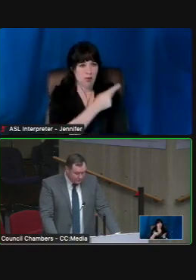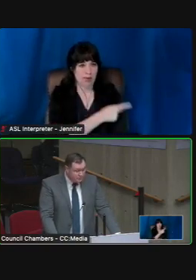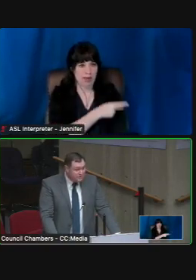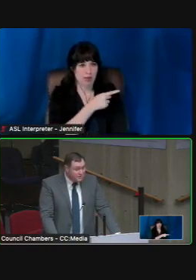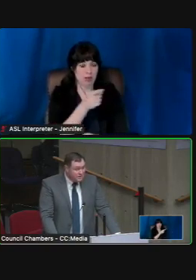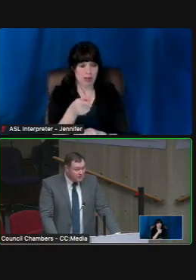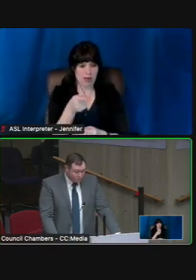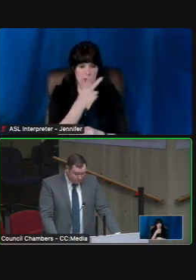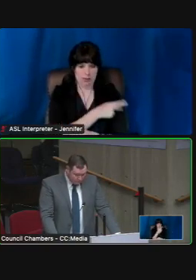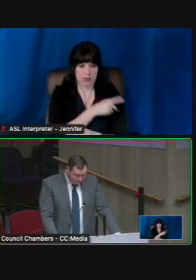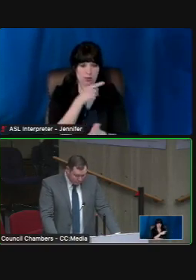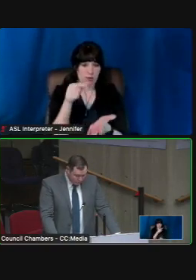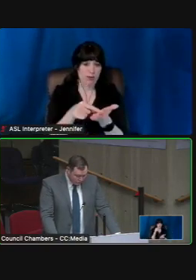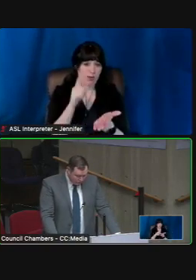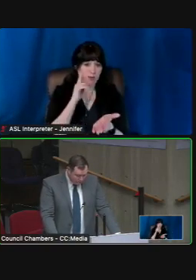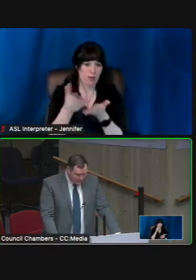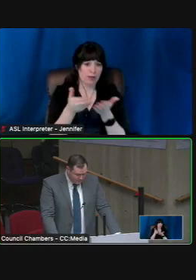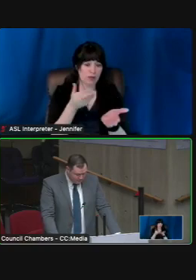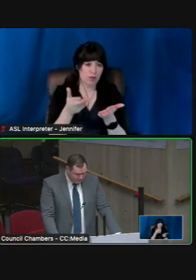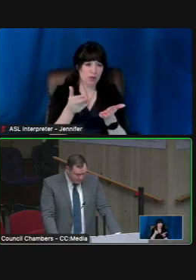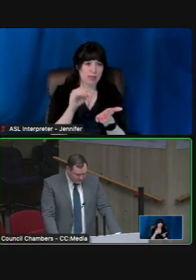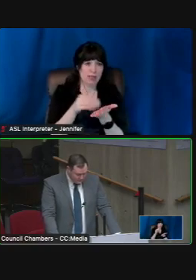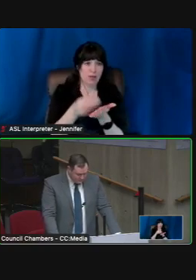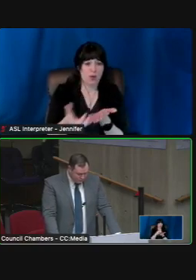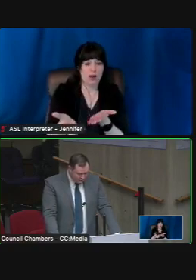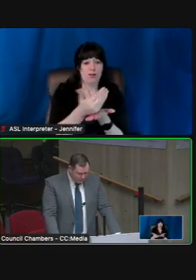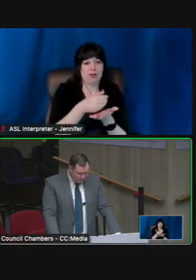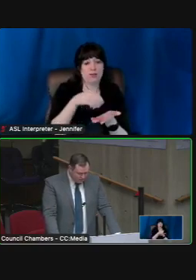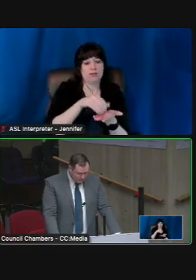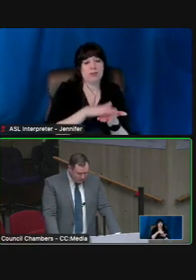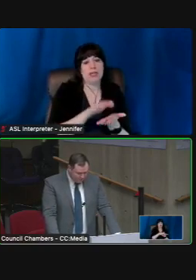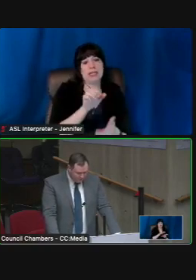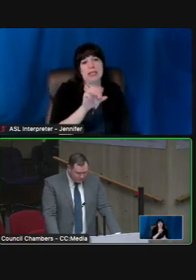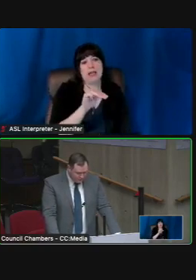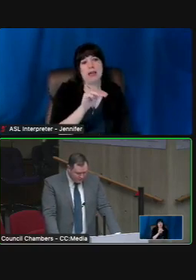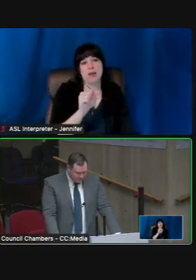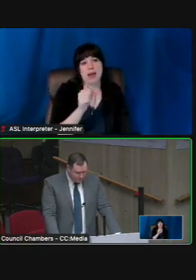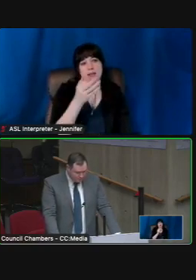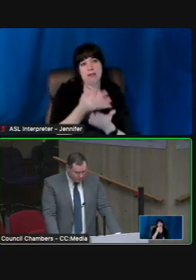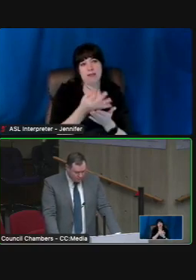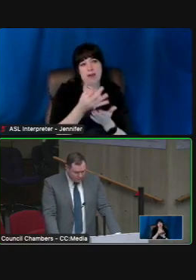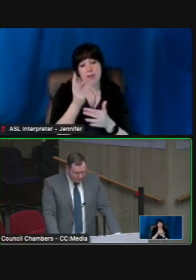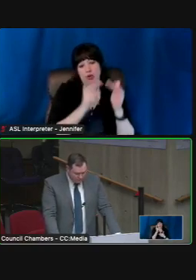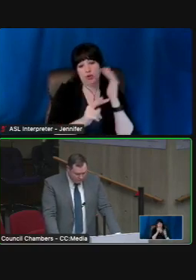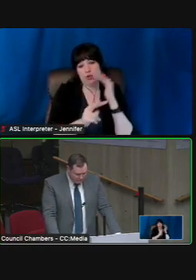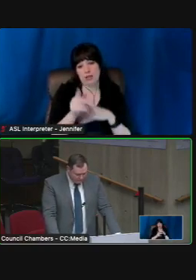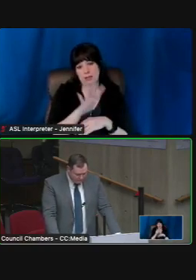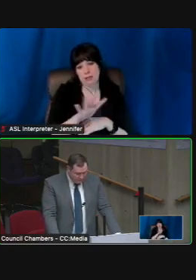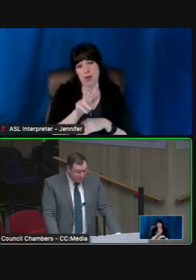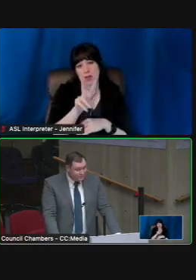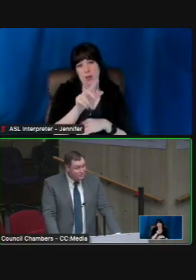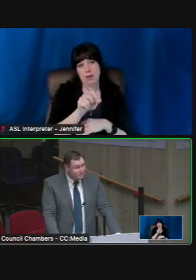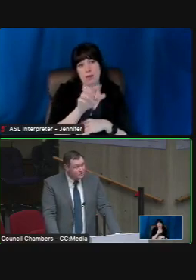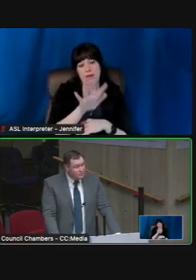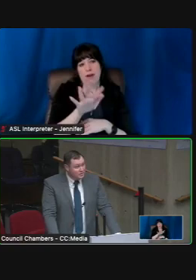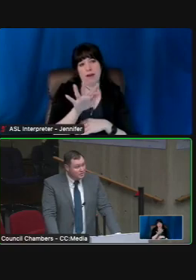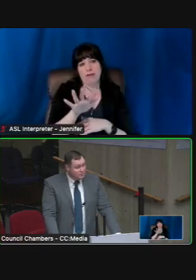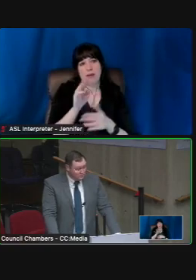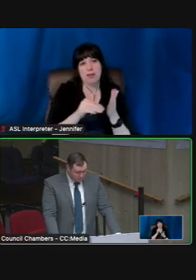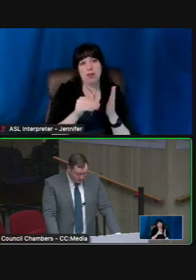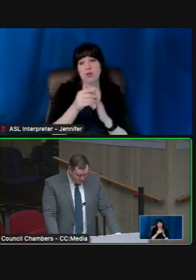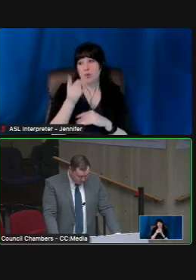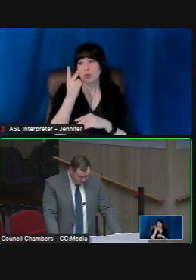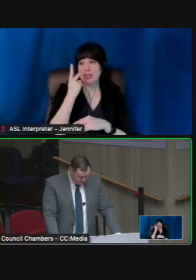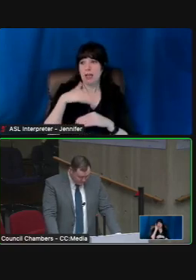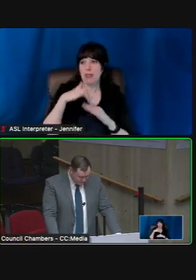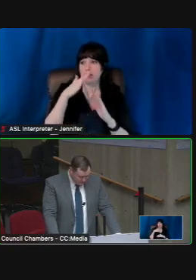service. The revenue is recorded in the EMS fund. The projection through the end of the fiscal year is approximately $3.55 million. You'll see that there on the